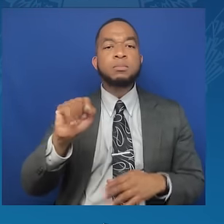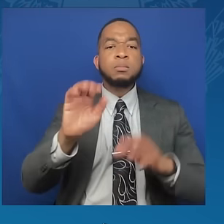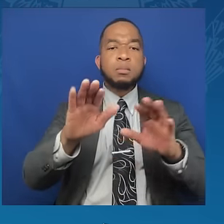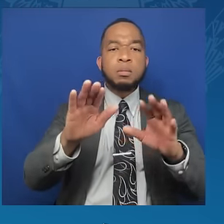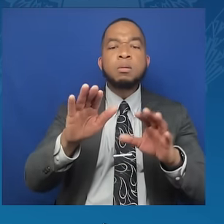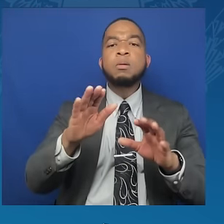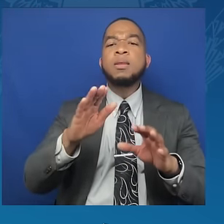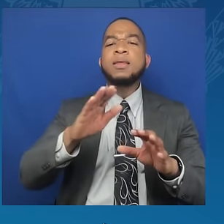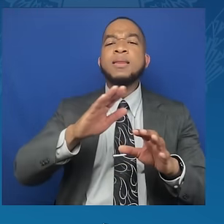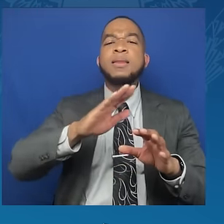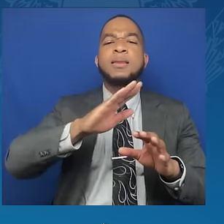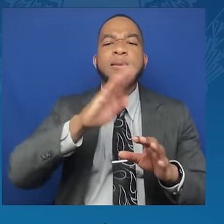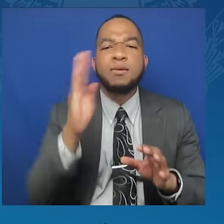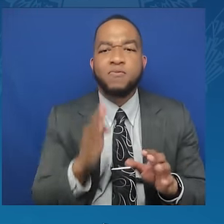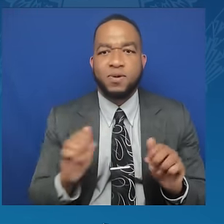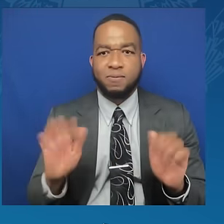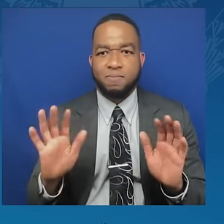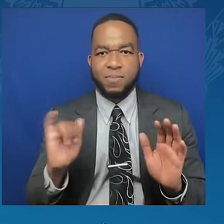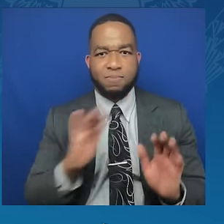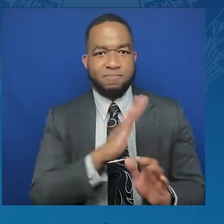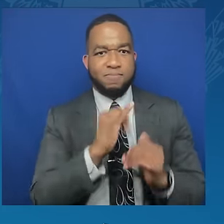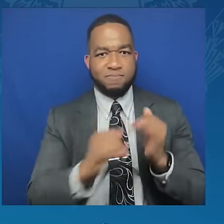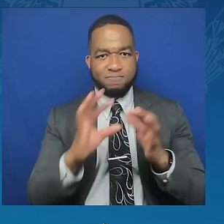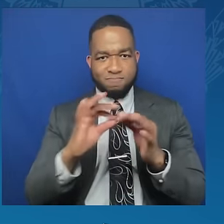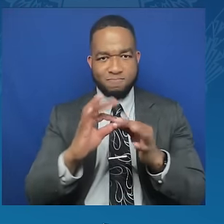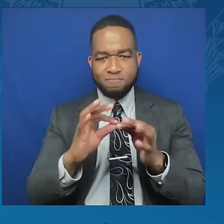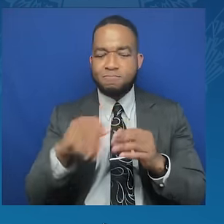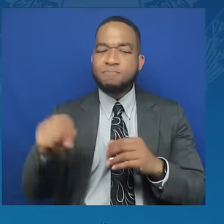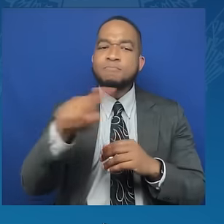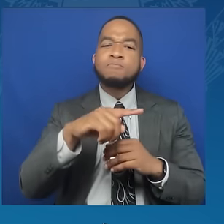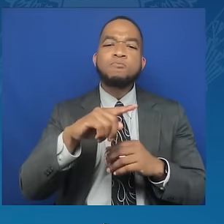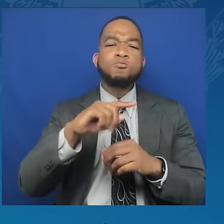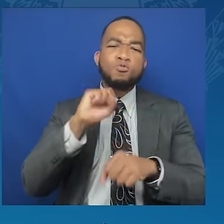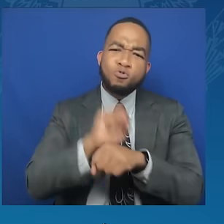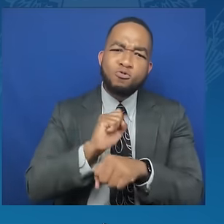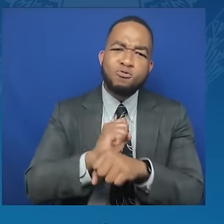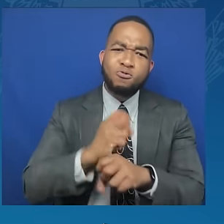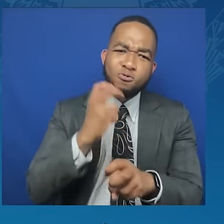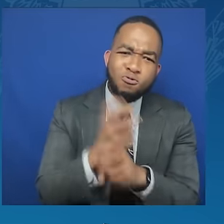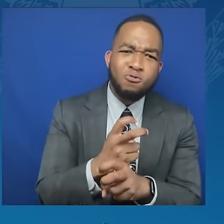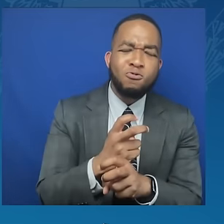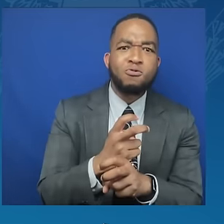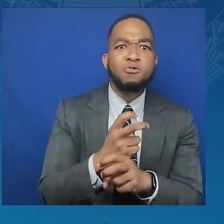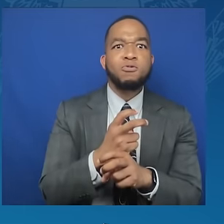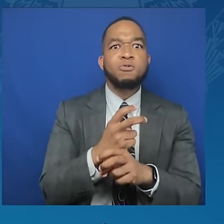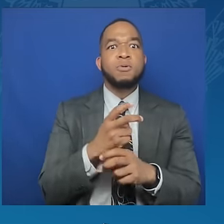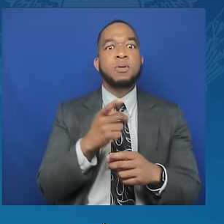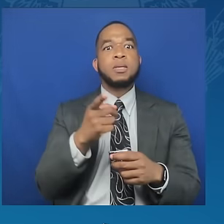work as hard as you can, and keep your eyes on the prize.